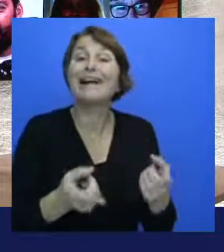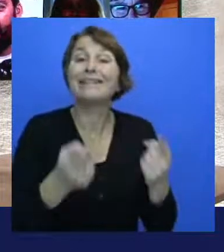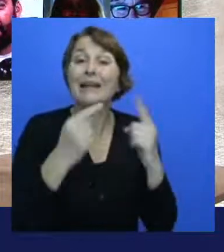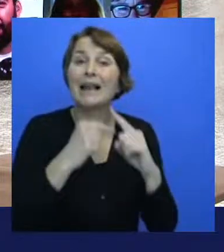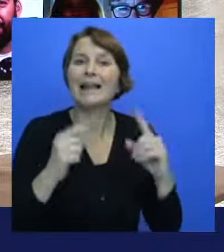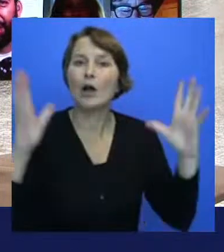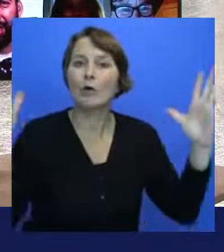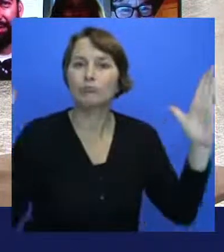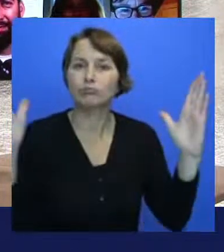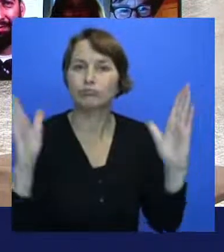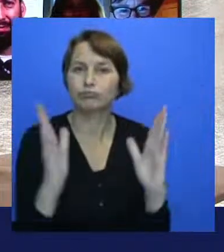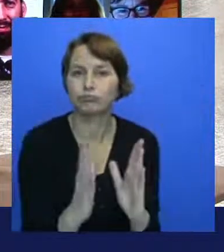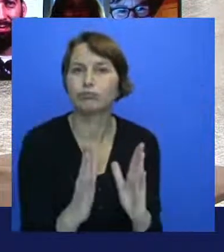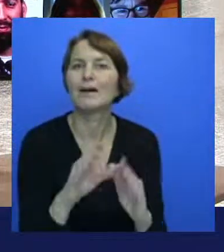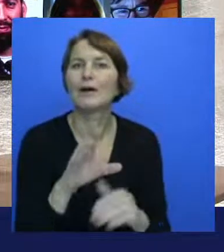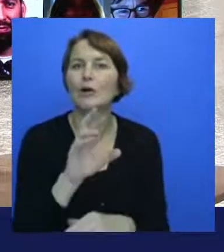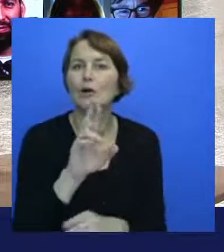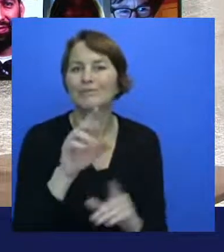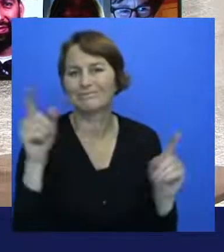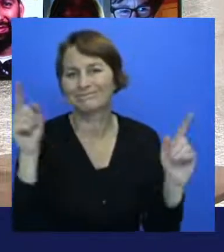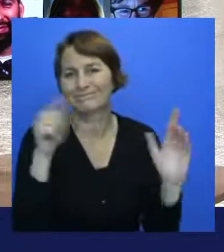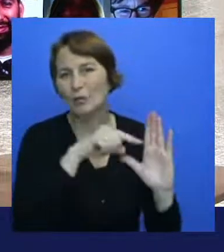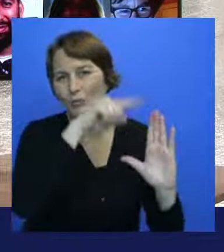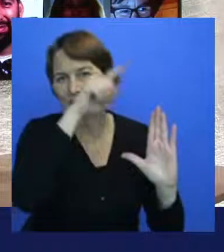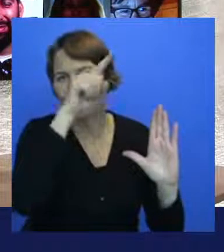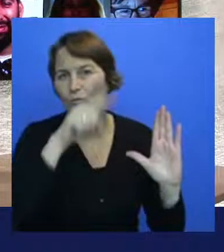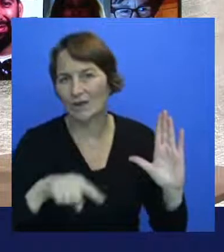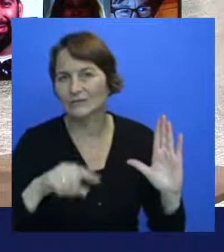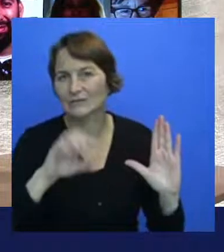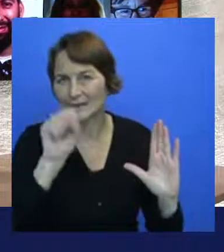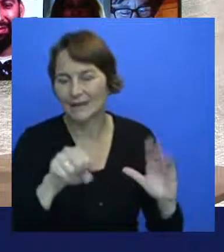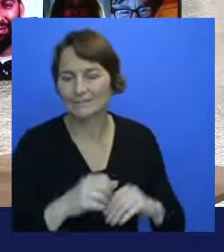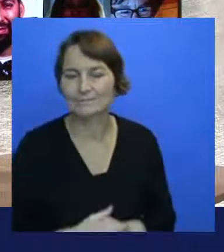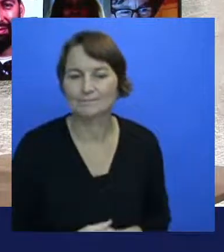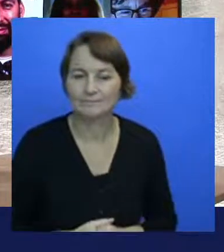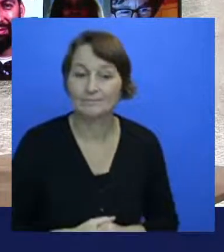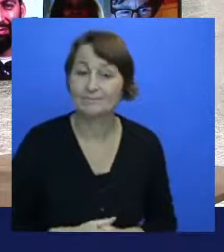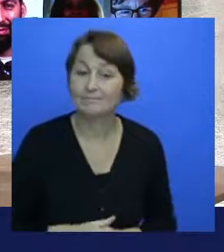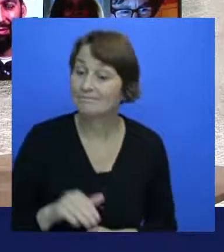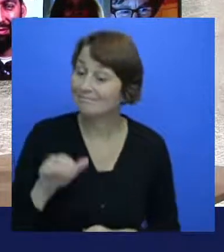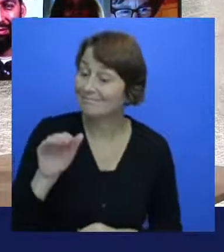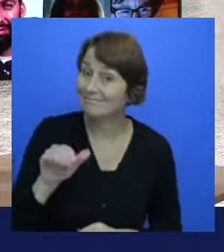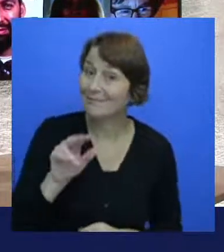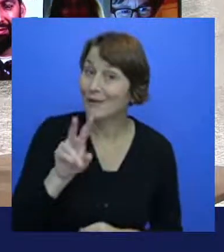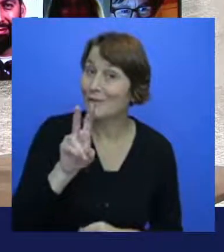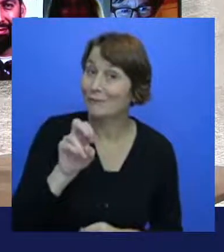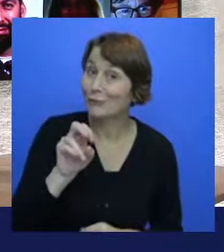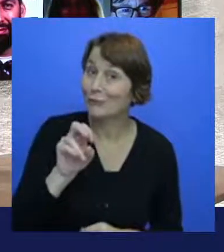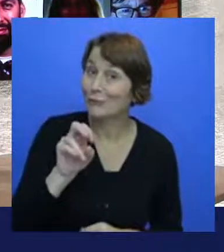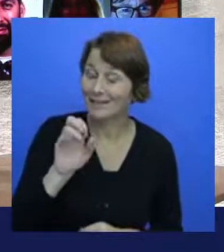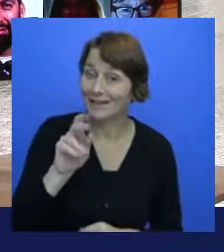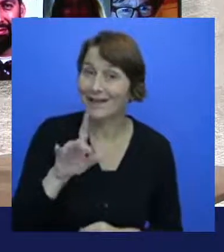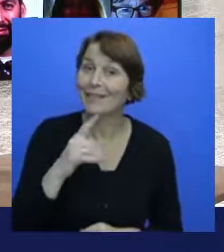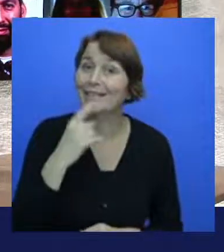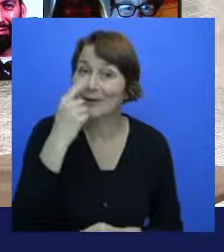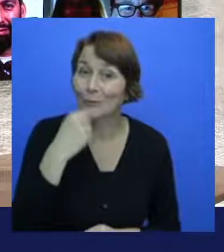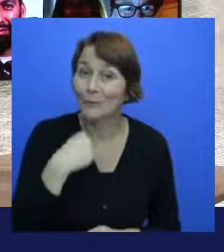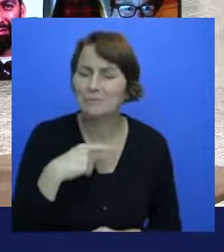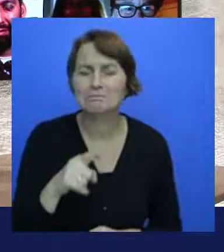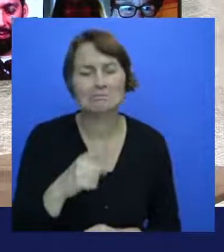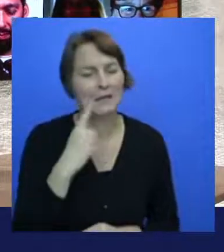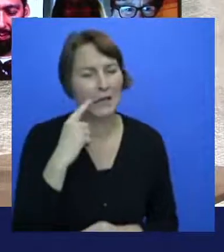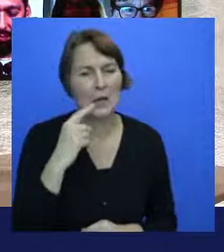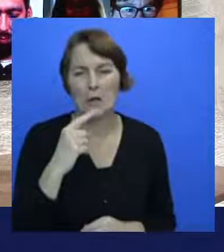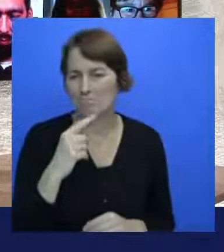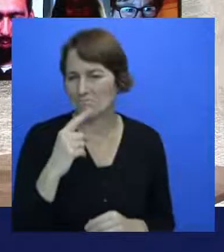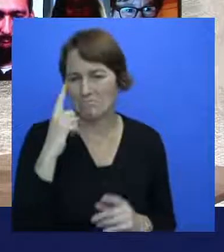So what do you think? I definitely agree with Marianne. That's really good point.